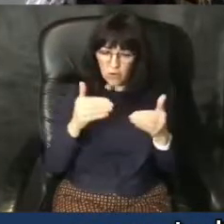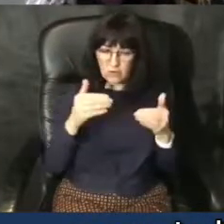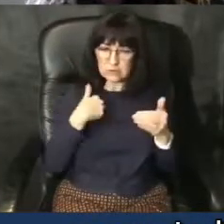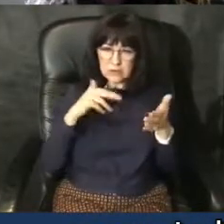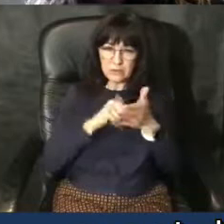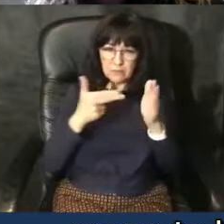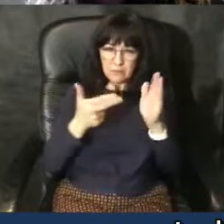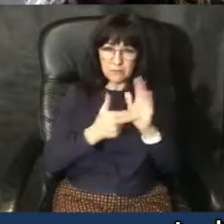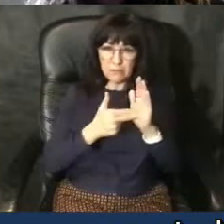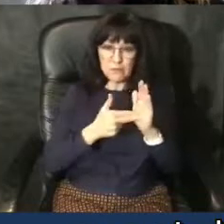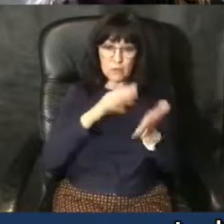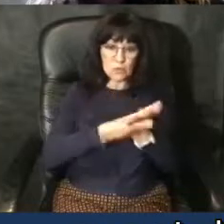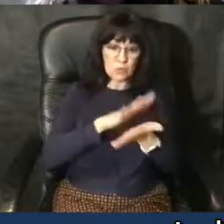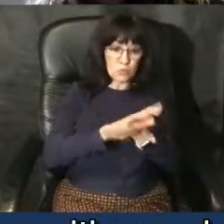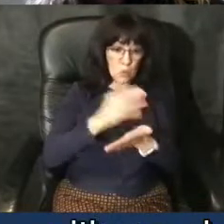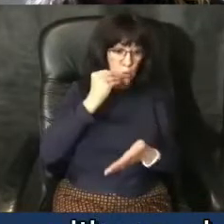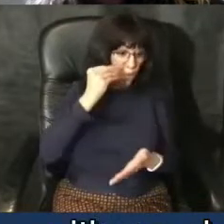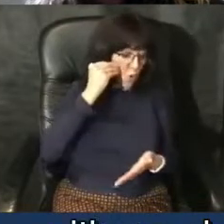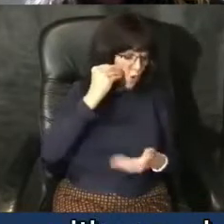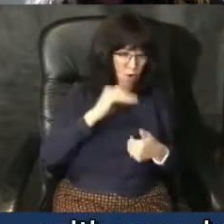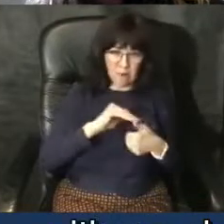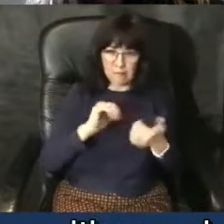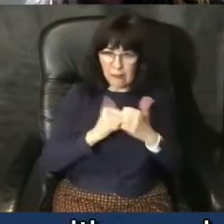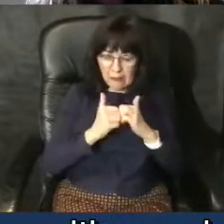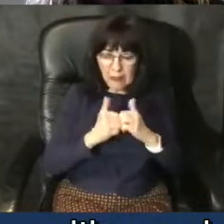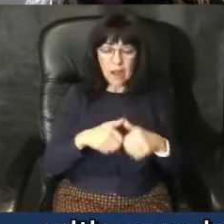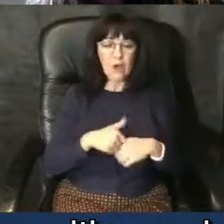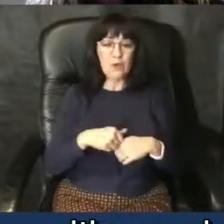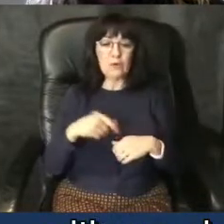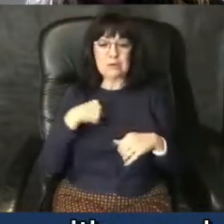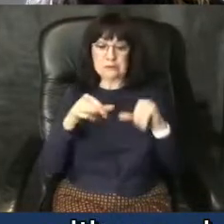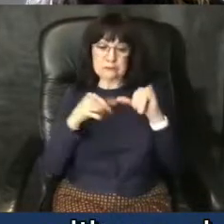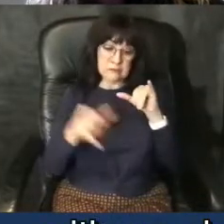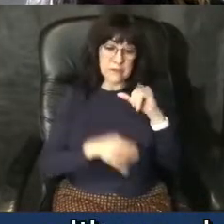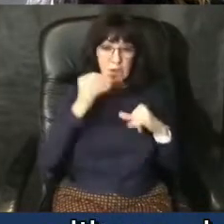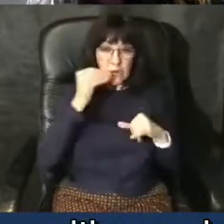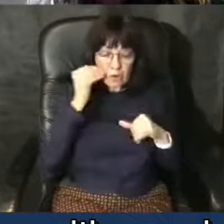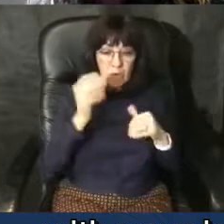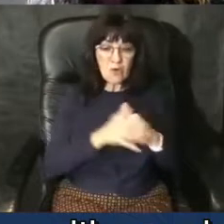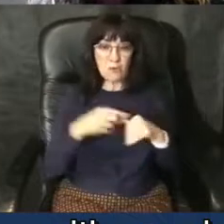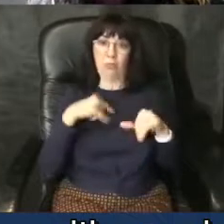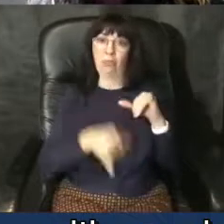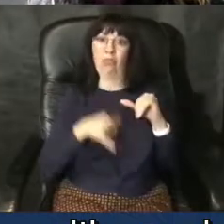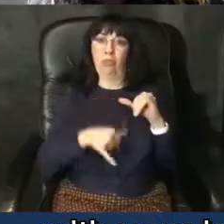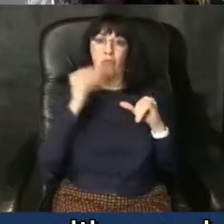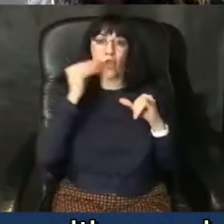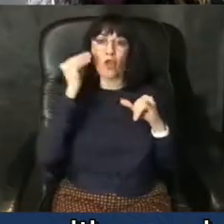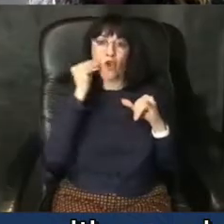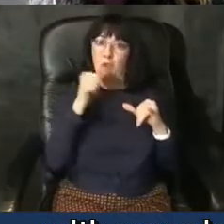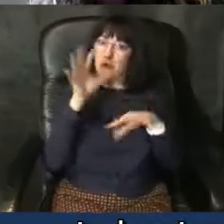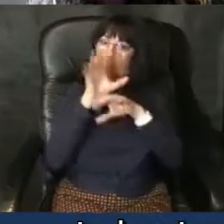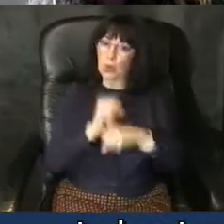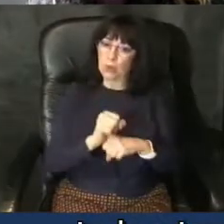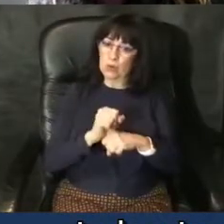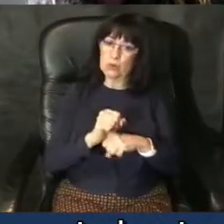all of a sudden? What does it mean to be with your loved one 24/7? So as people are getting back